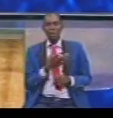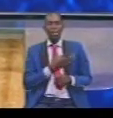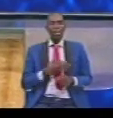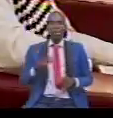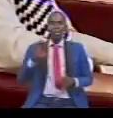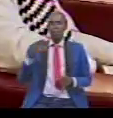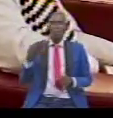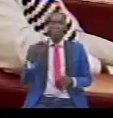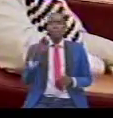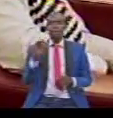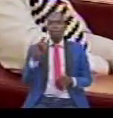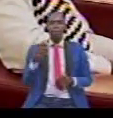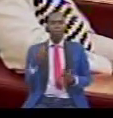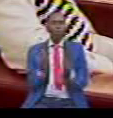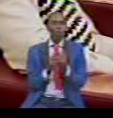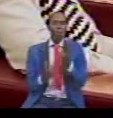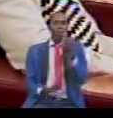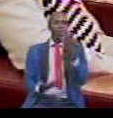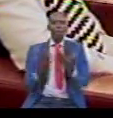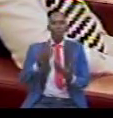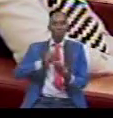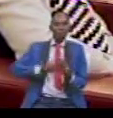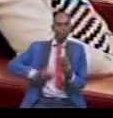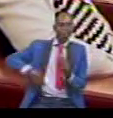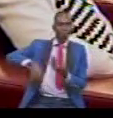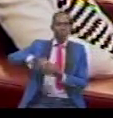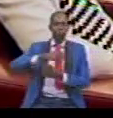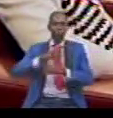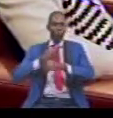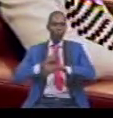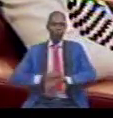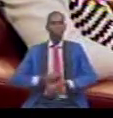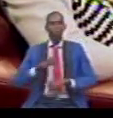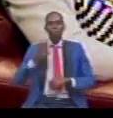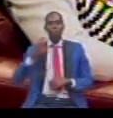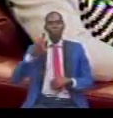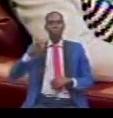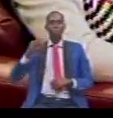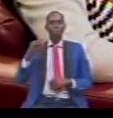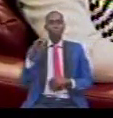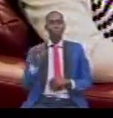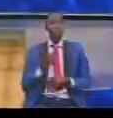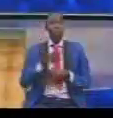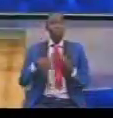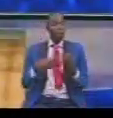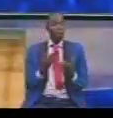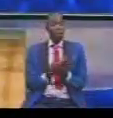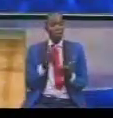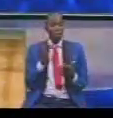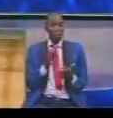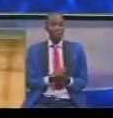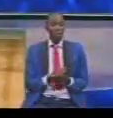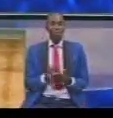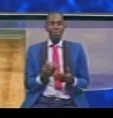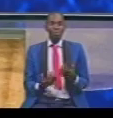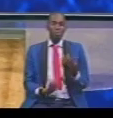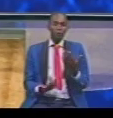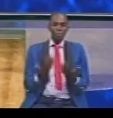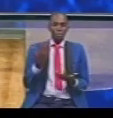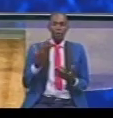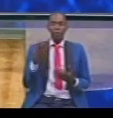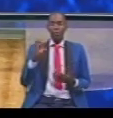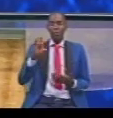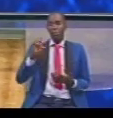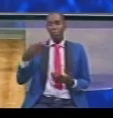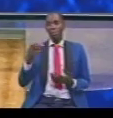about Elisha. All those chariots and horses of fire around you, they'll not allow